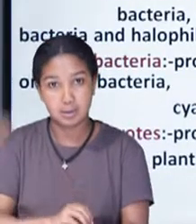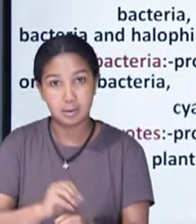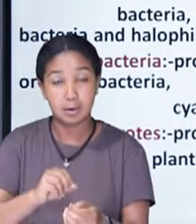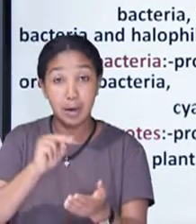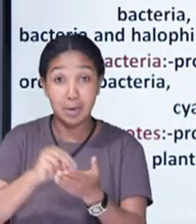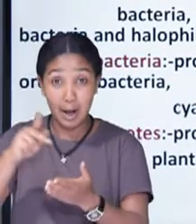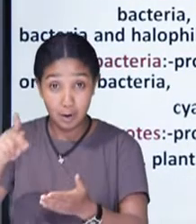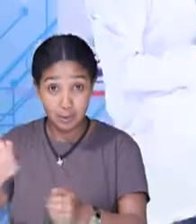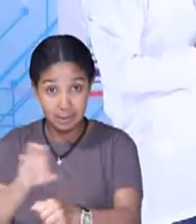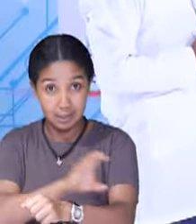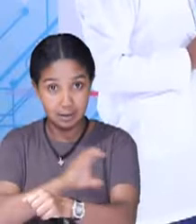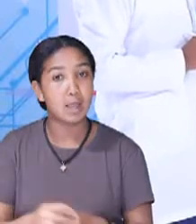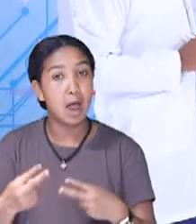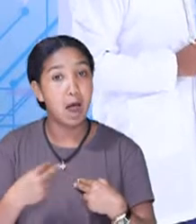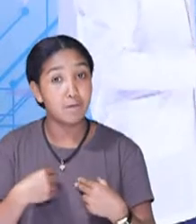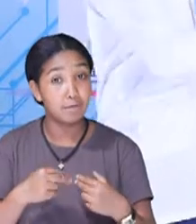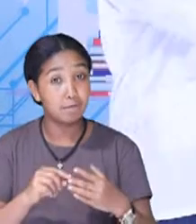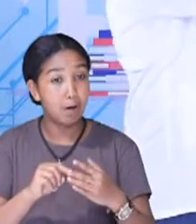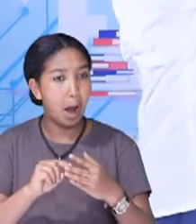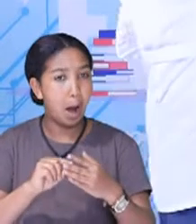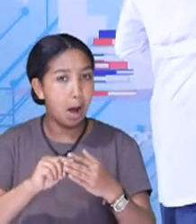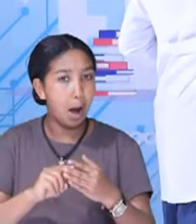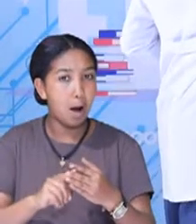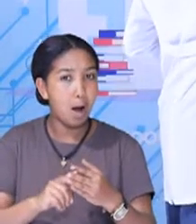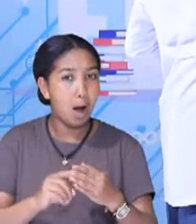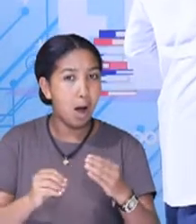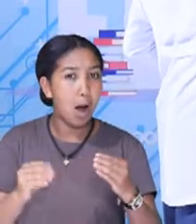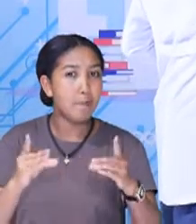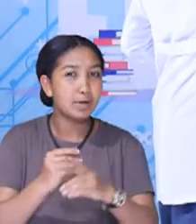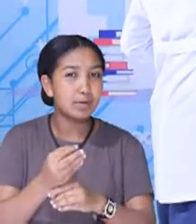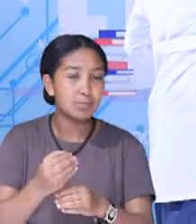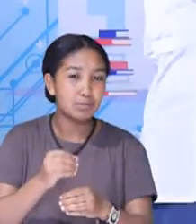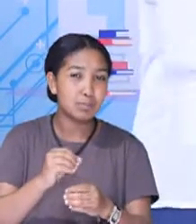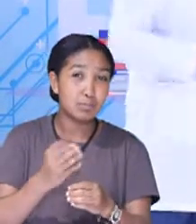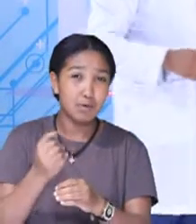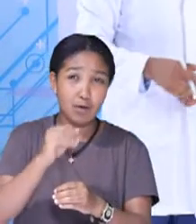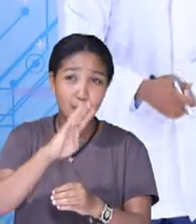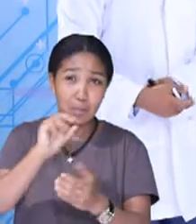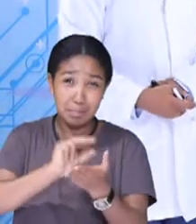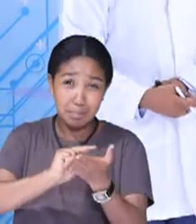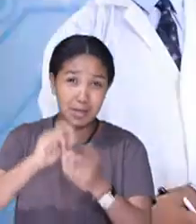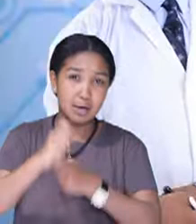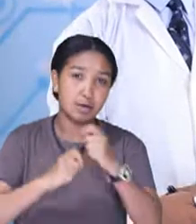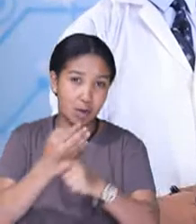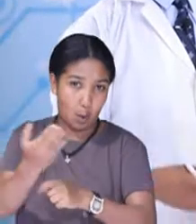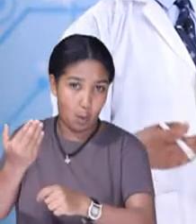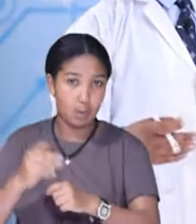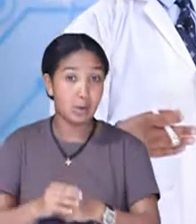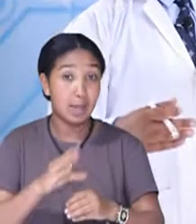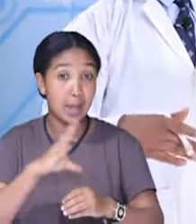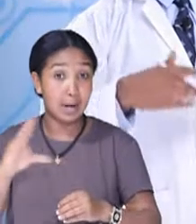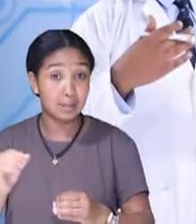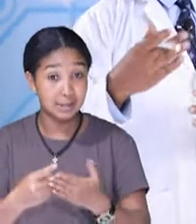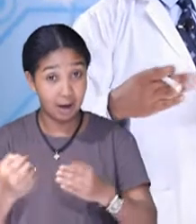Prokaryotic cells have appeared before 4 billion years ago,